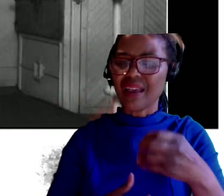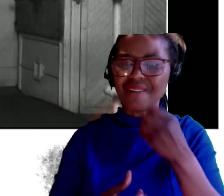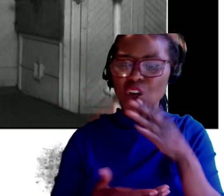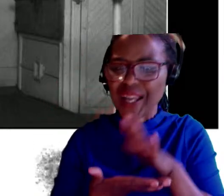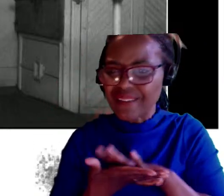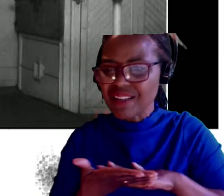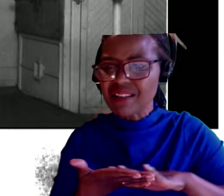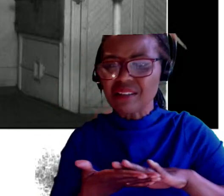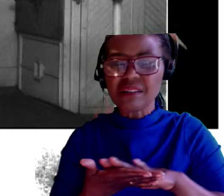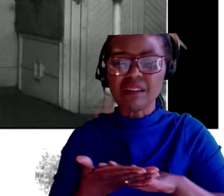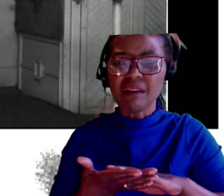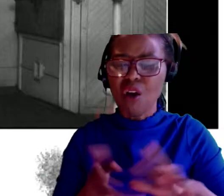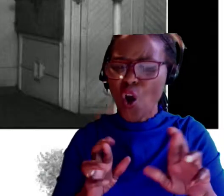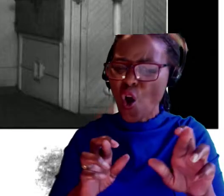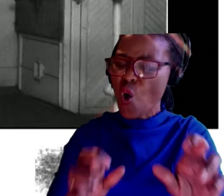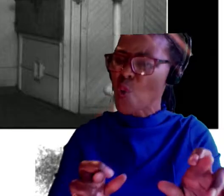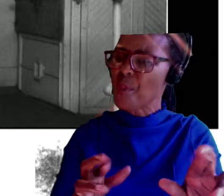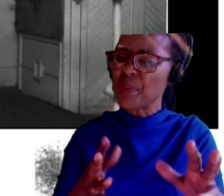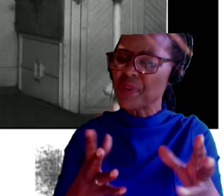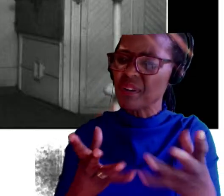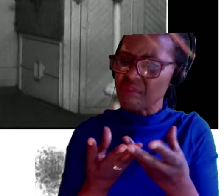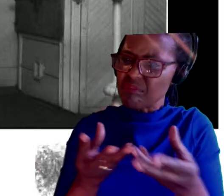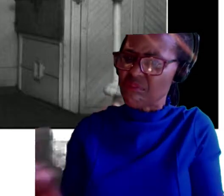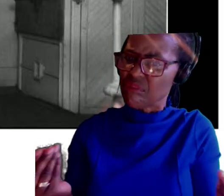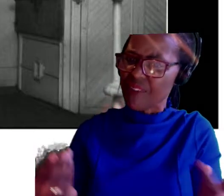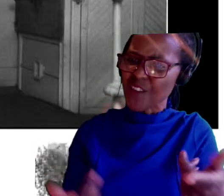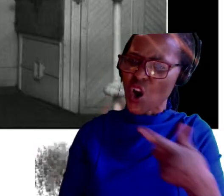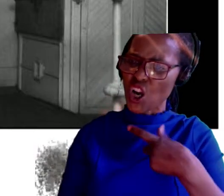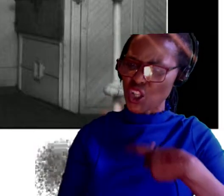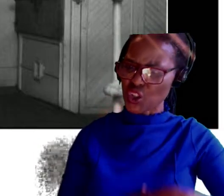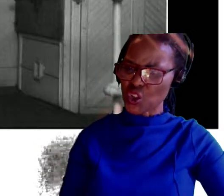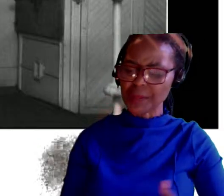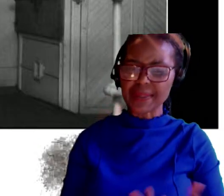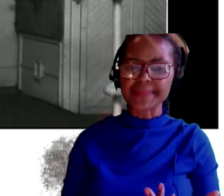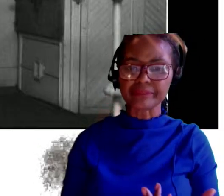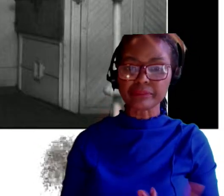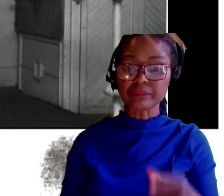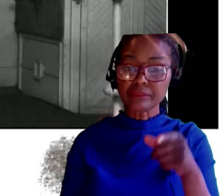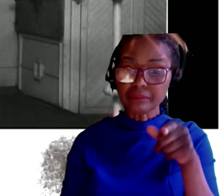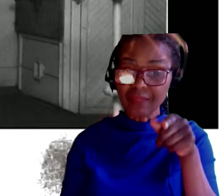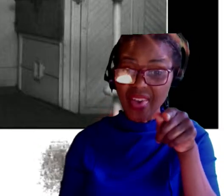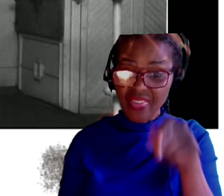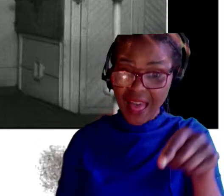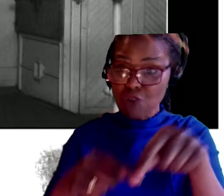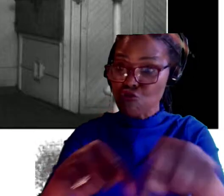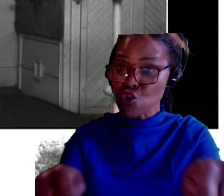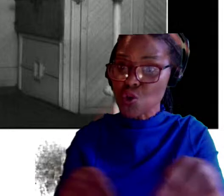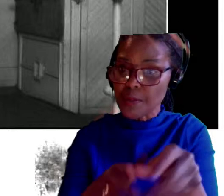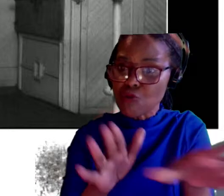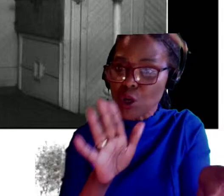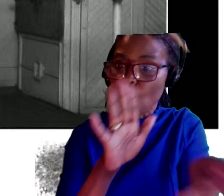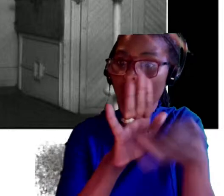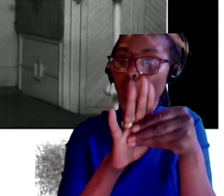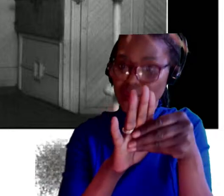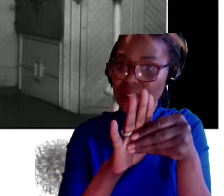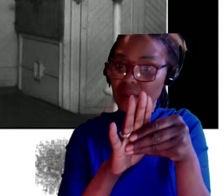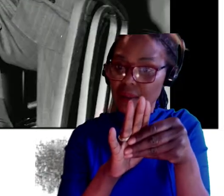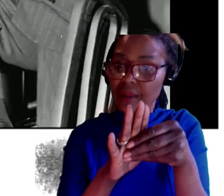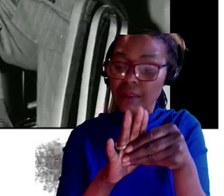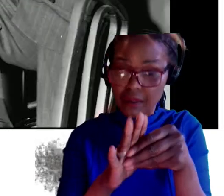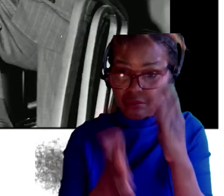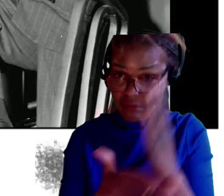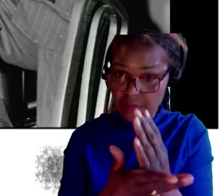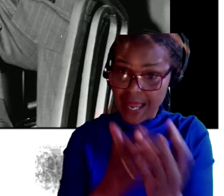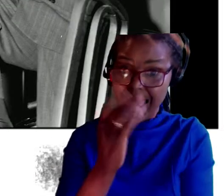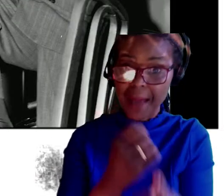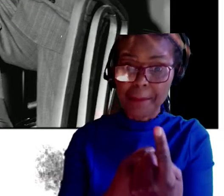Recording music in the room that housed this terrifying object is actually something that happened. The song collector John Lomax